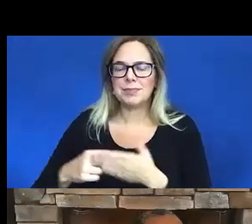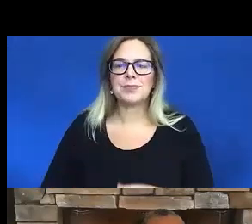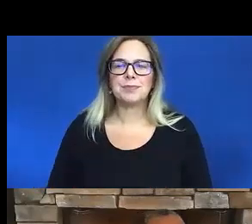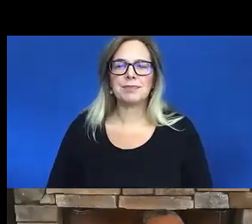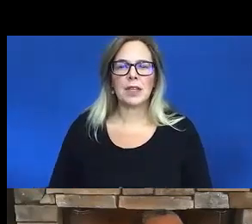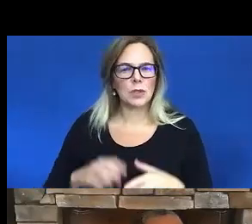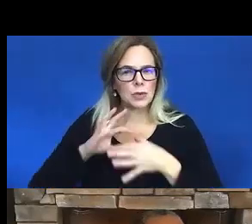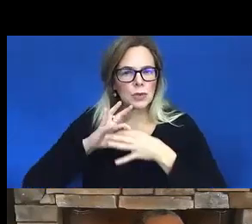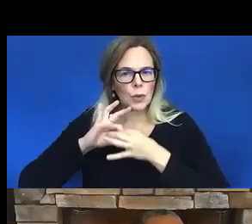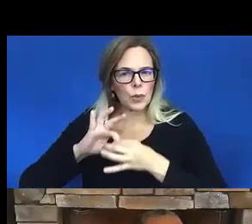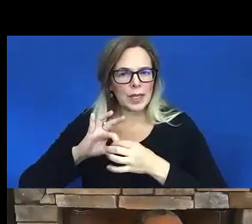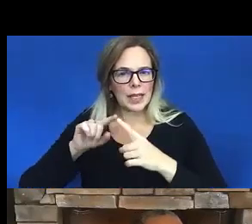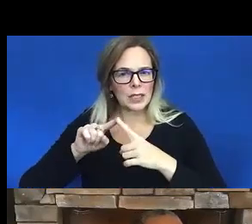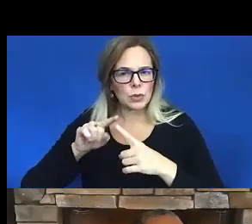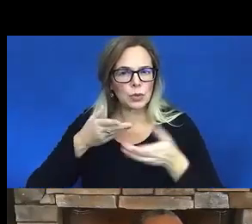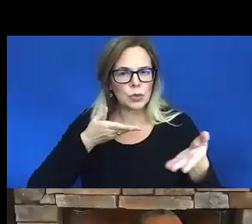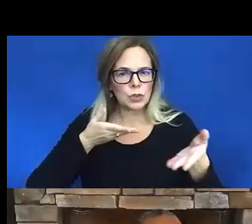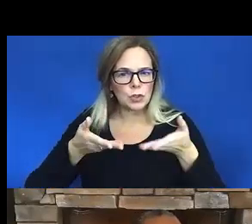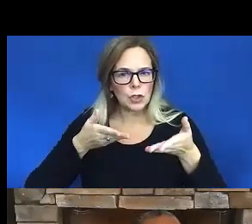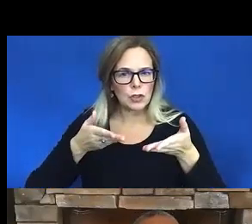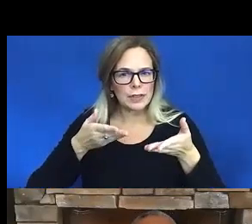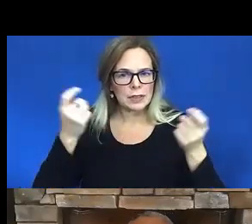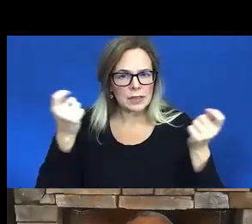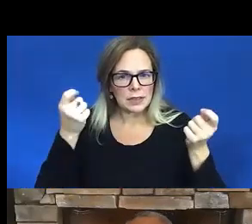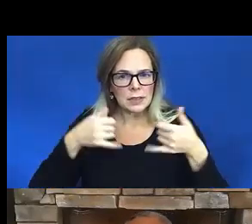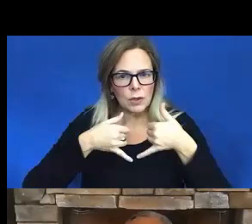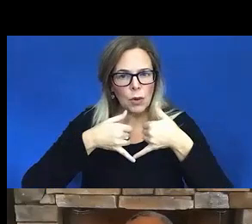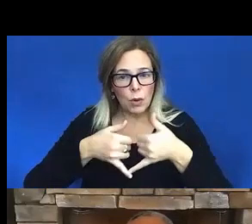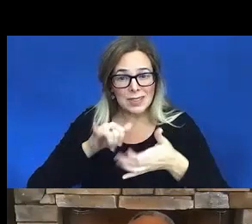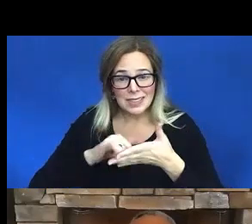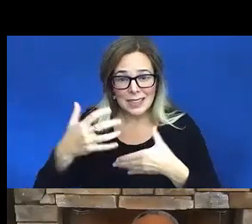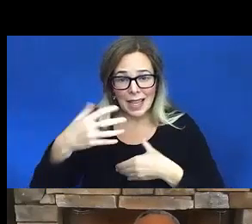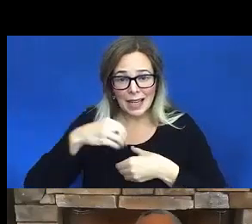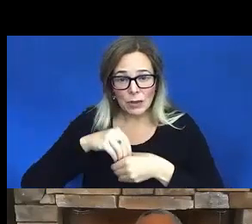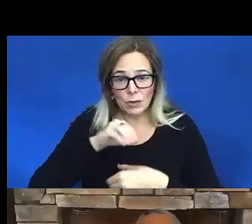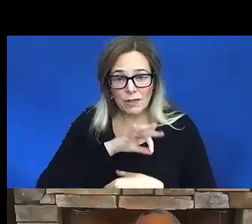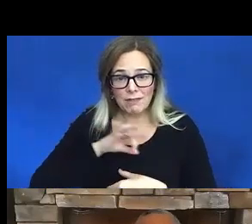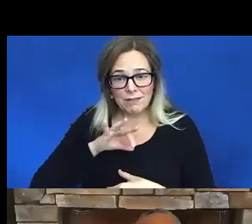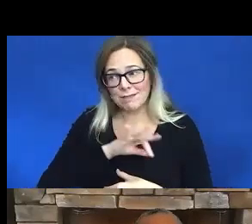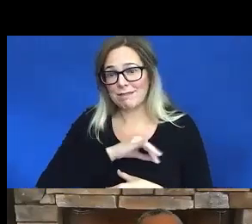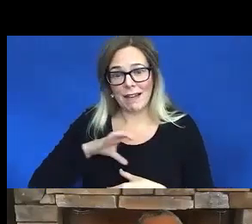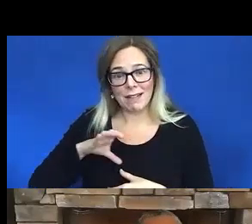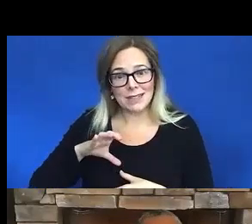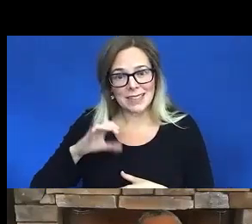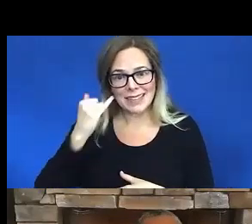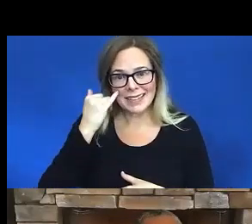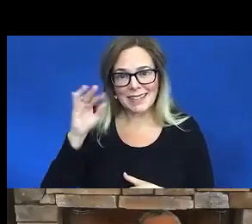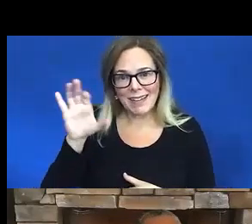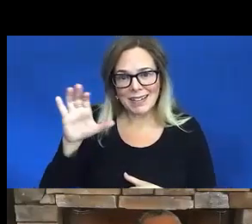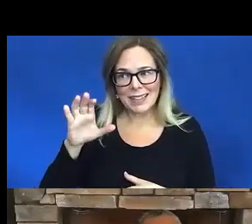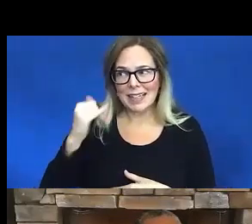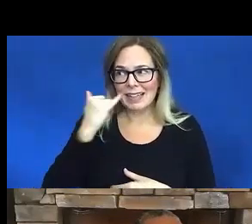you tell us if those include faculty, and if not, what else are we doing regarding recognition of faculty